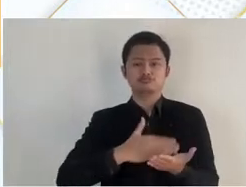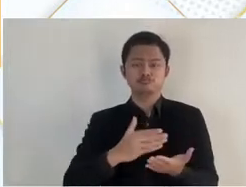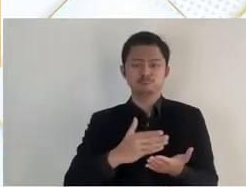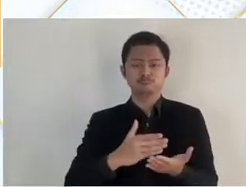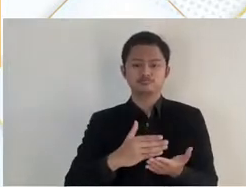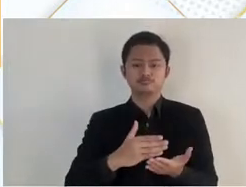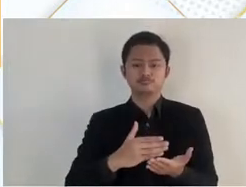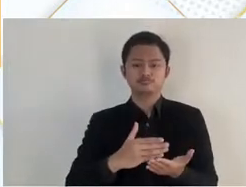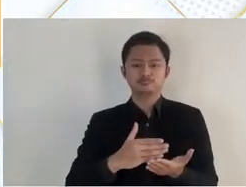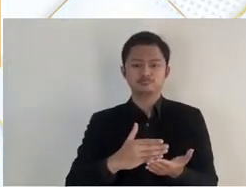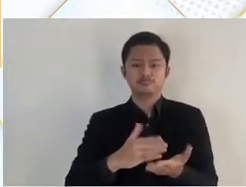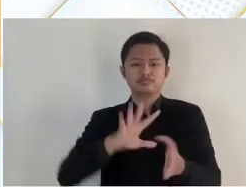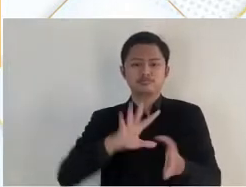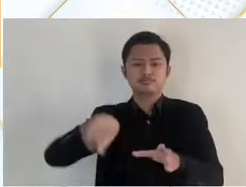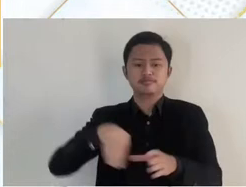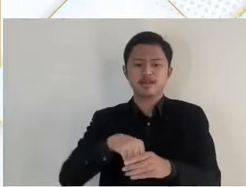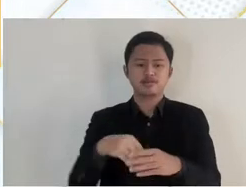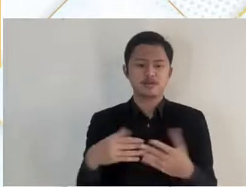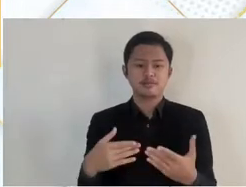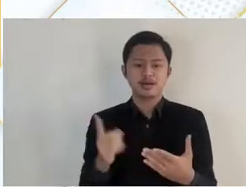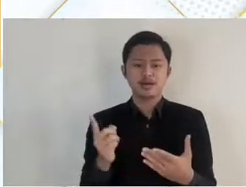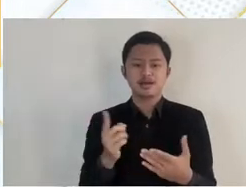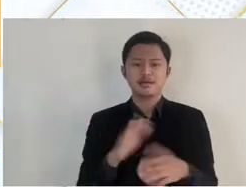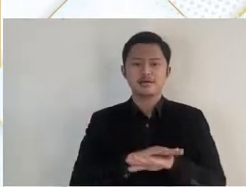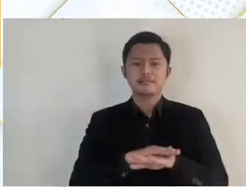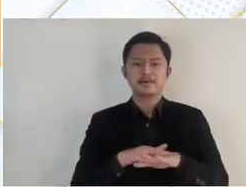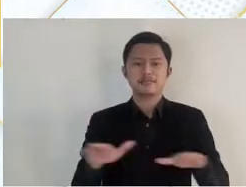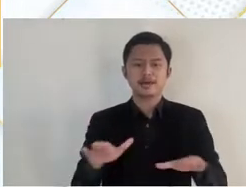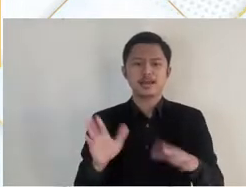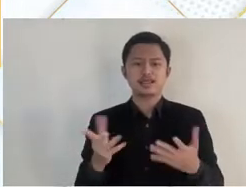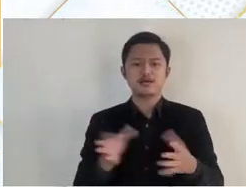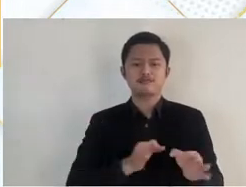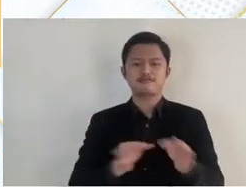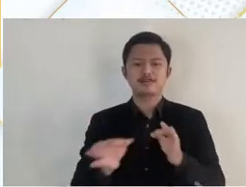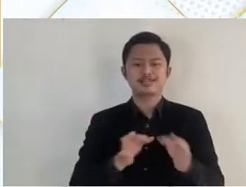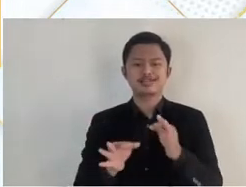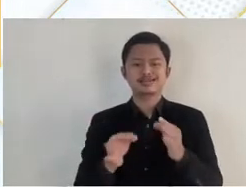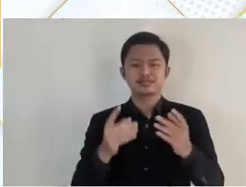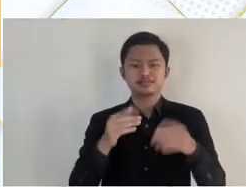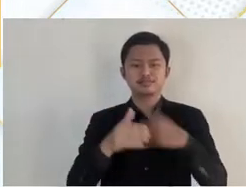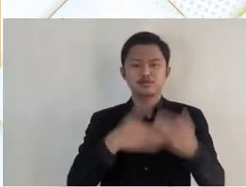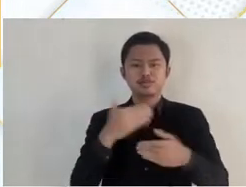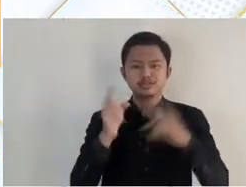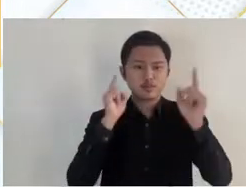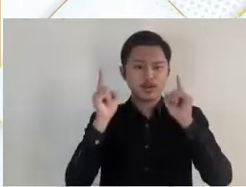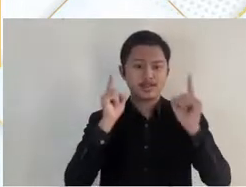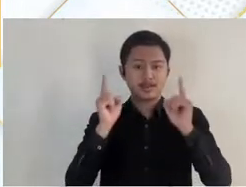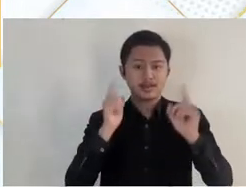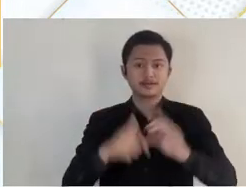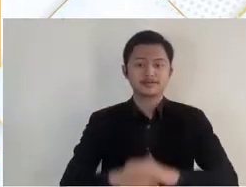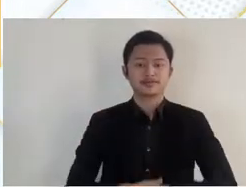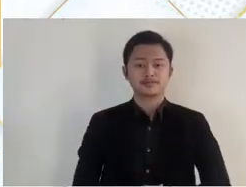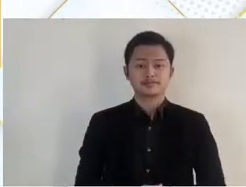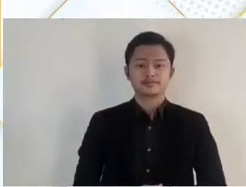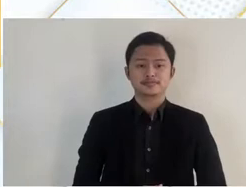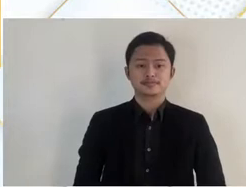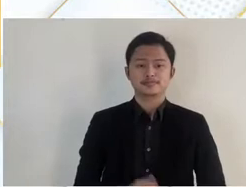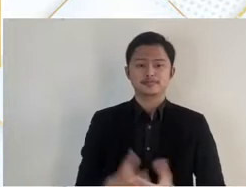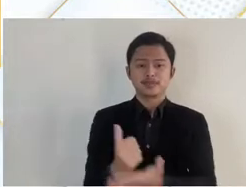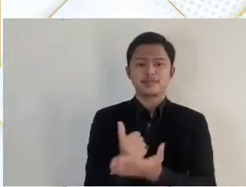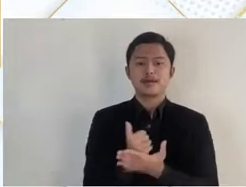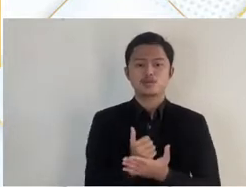which includes peacekeeping, facilitating in the political process, assisting in